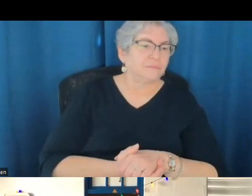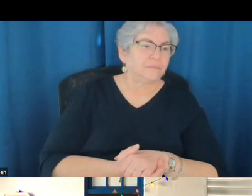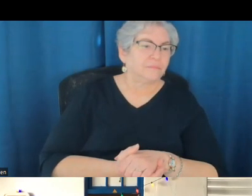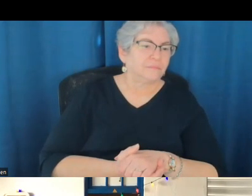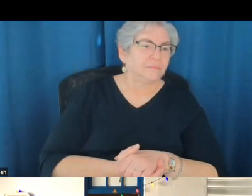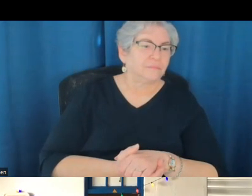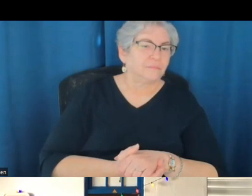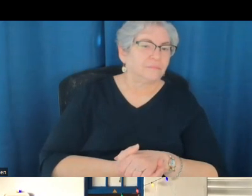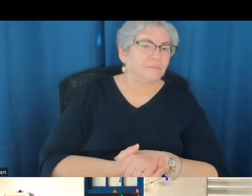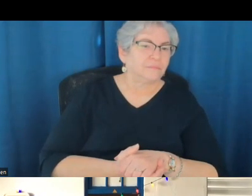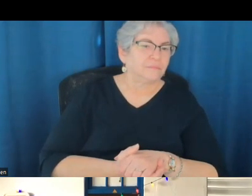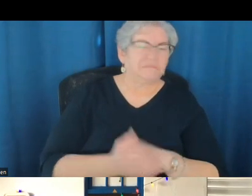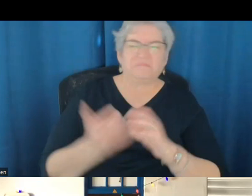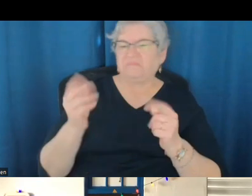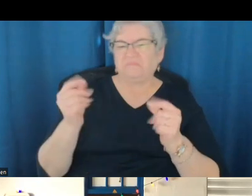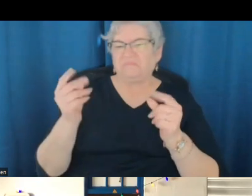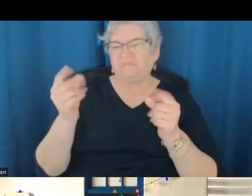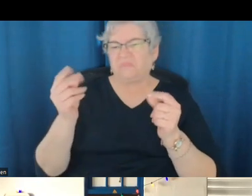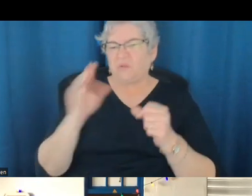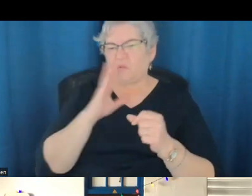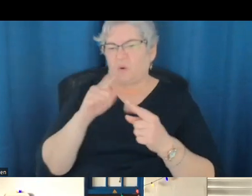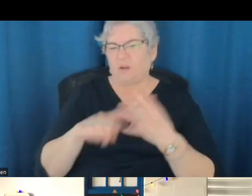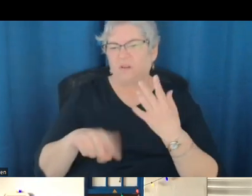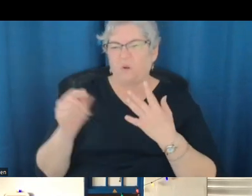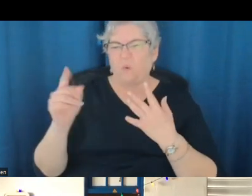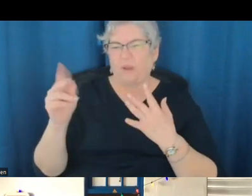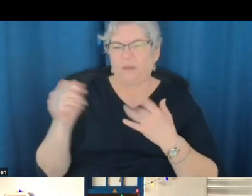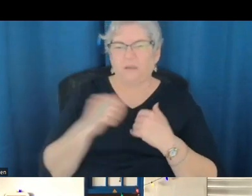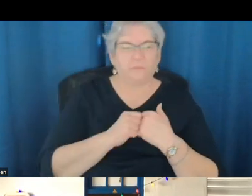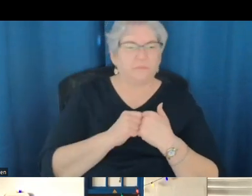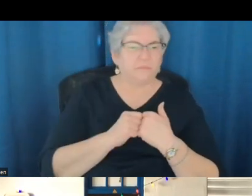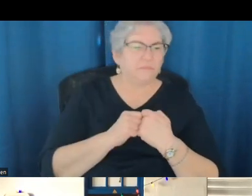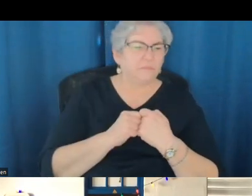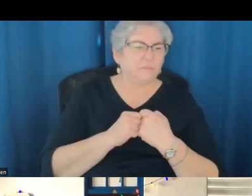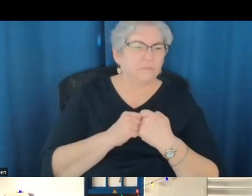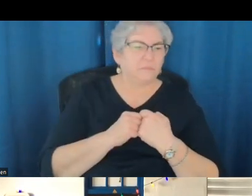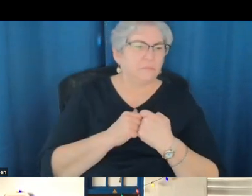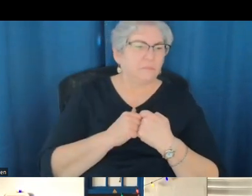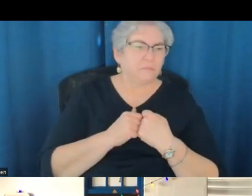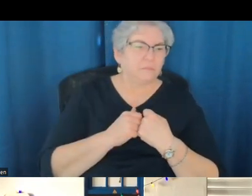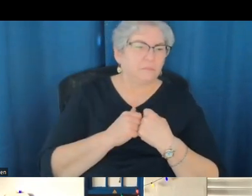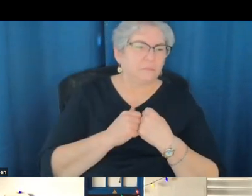And I'm gonna breeze through these next few slides also just to stay on time.